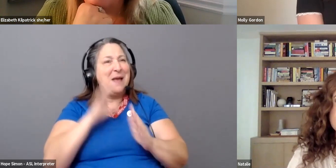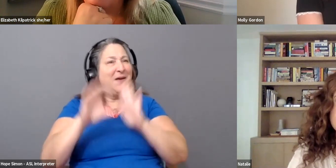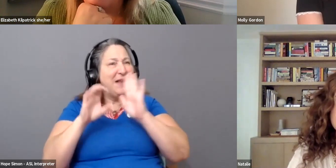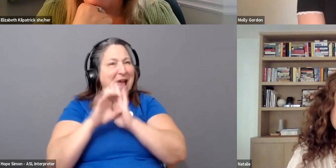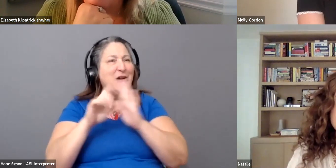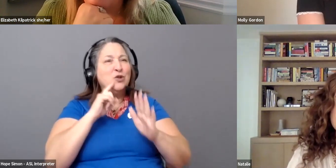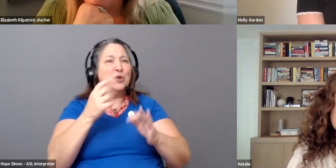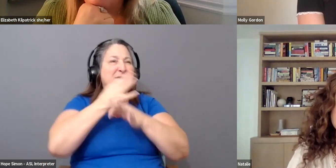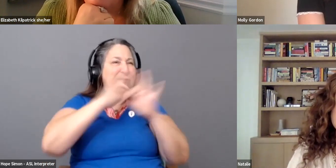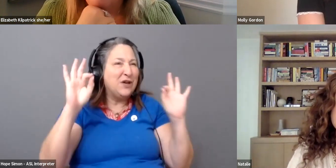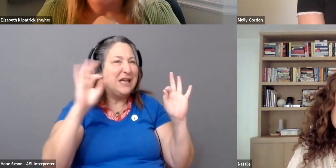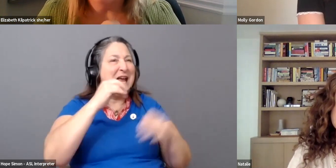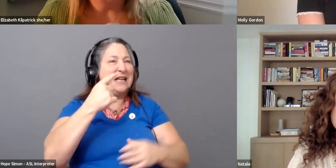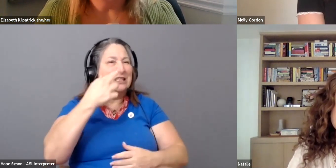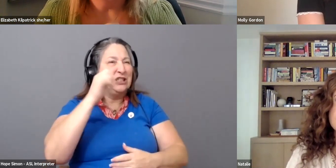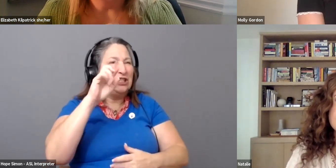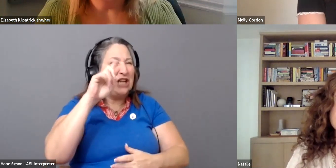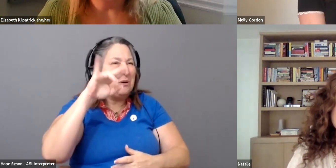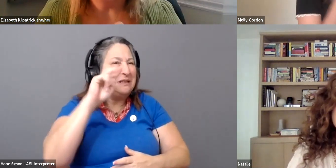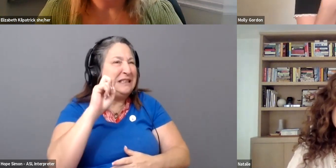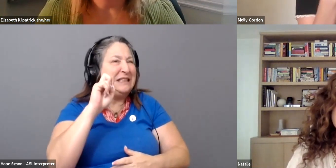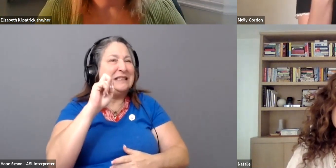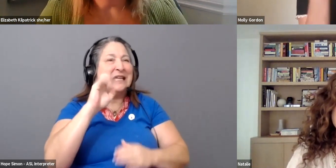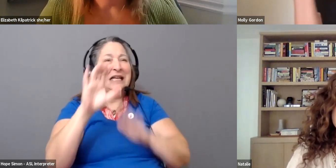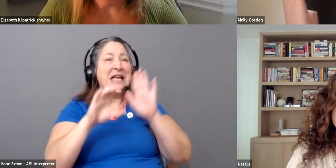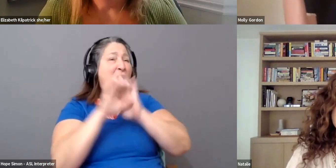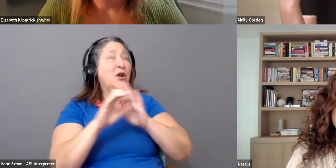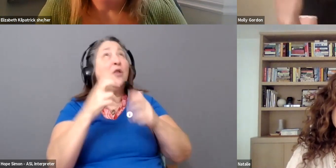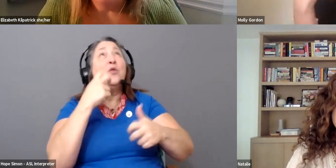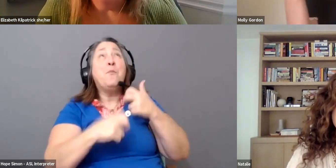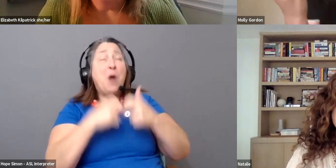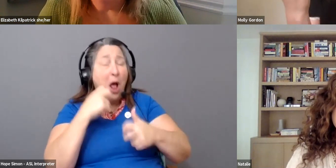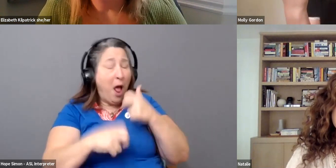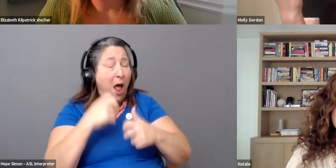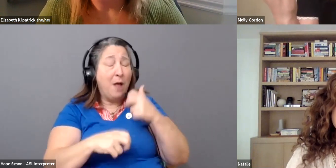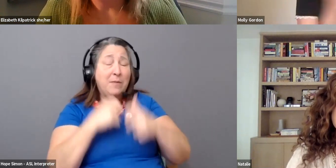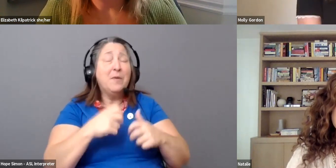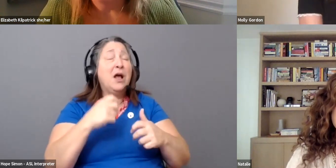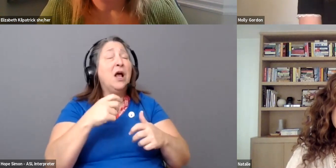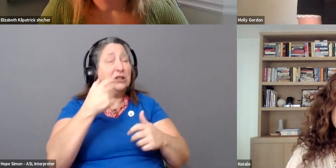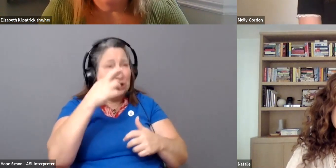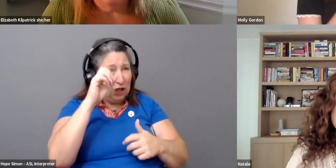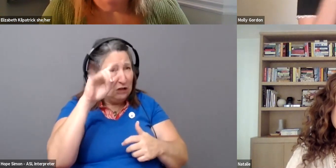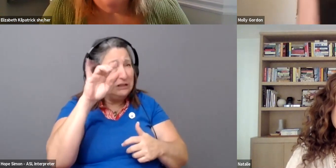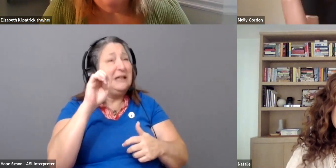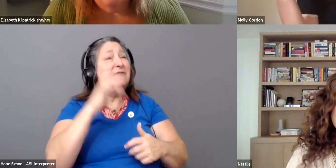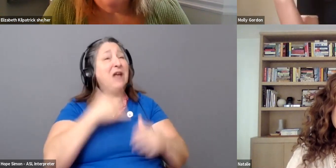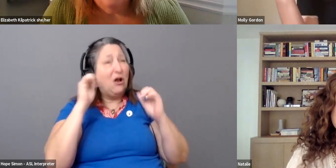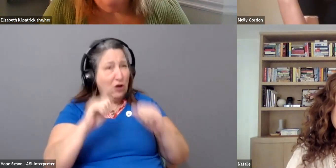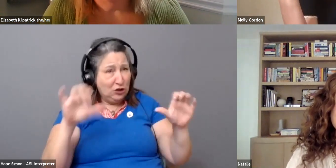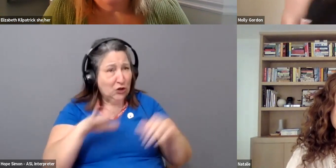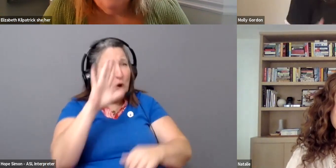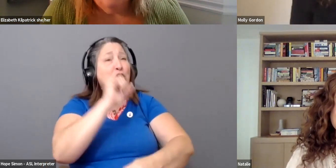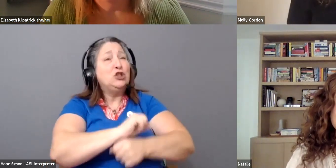And Geraldine's character never. The problem was not that she didn't think she could do her job, and I feel like that's a lot of the center